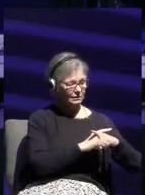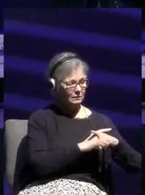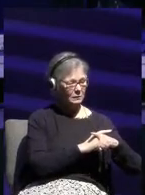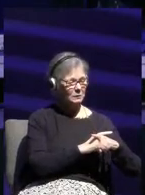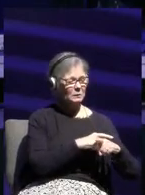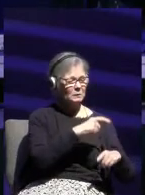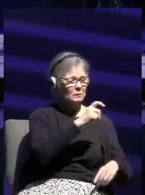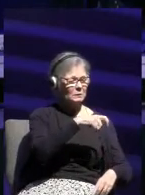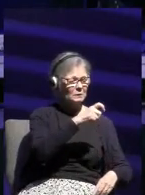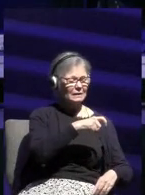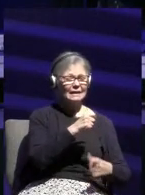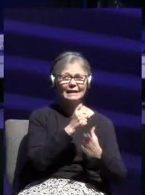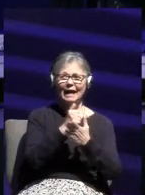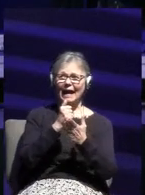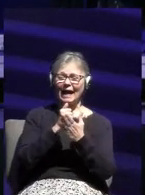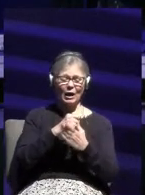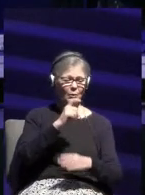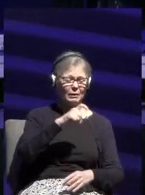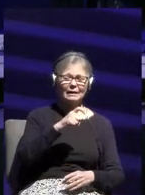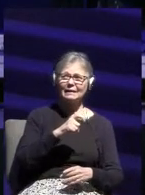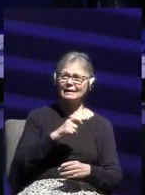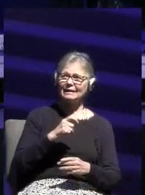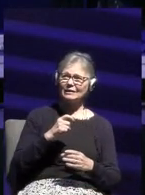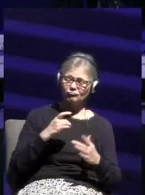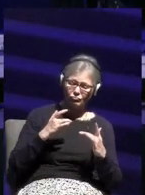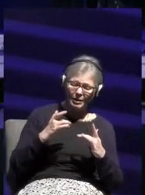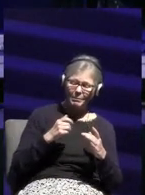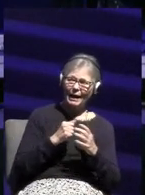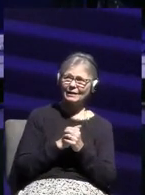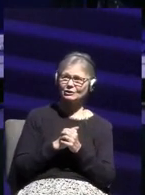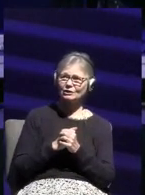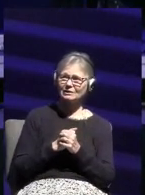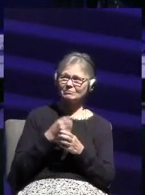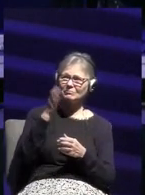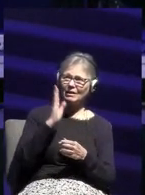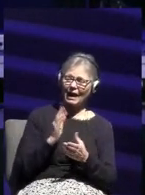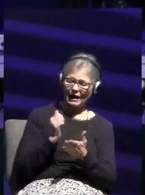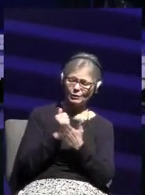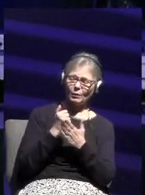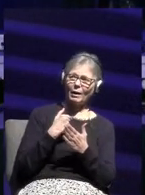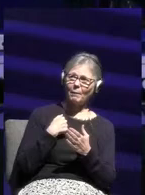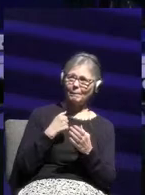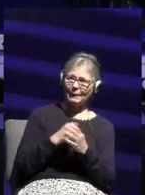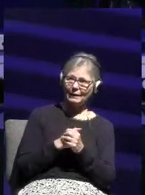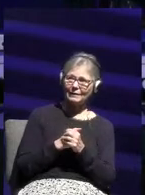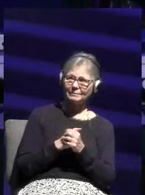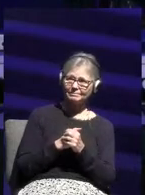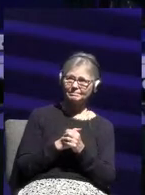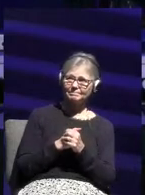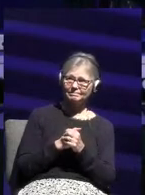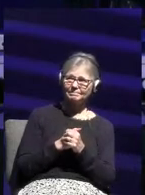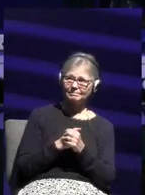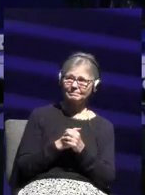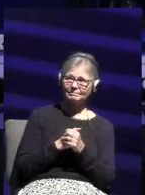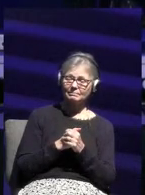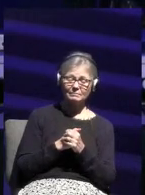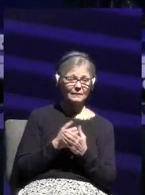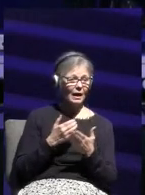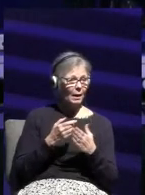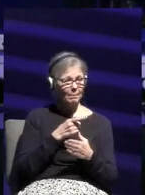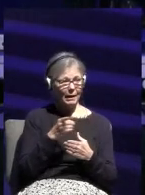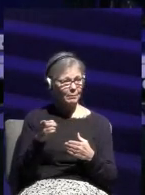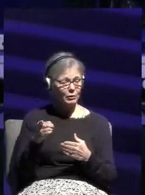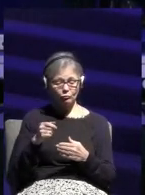that understanding, compassionate God to come alongside us. And maybe you